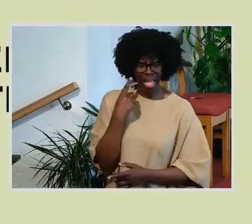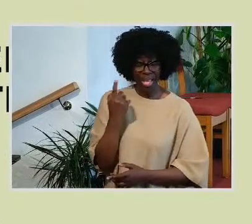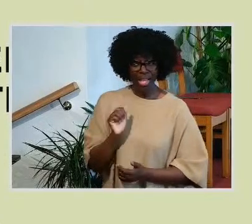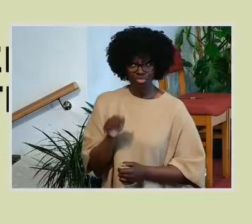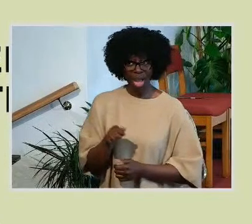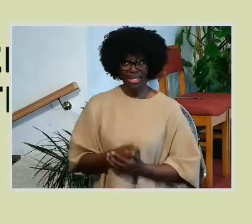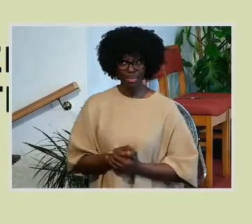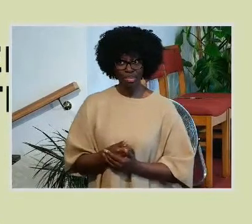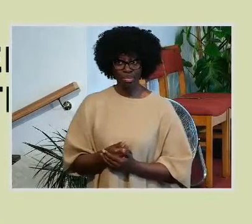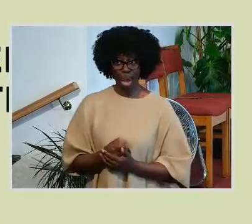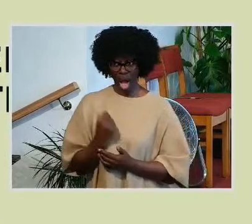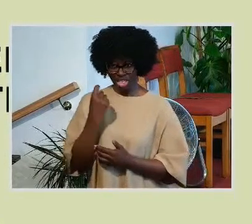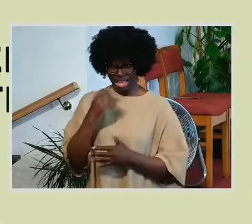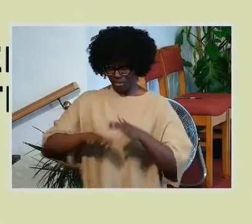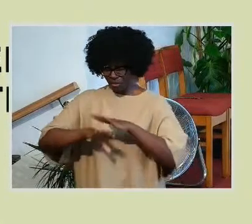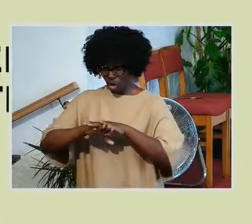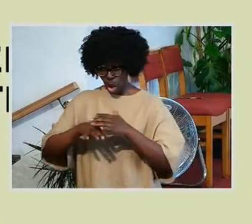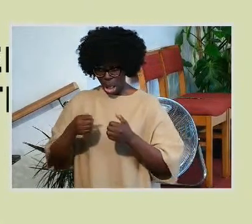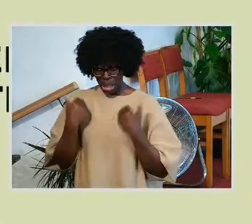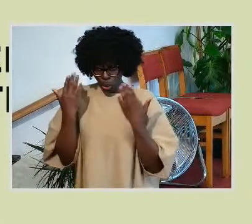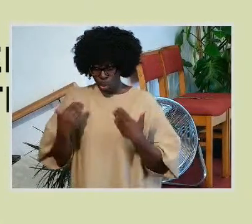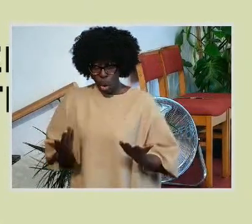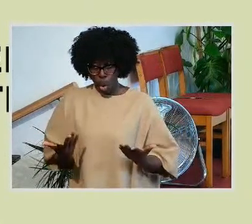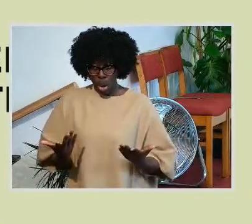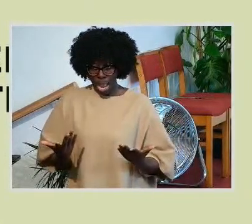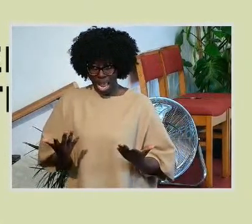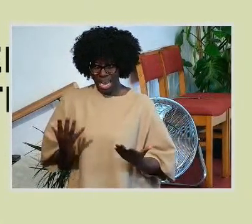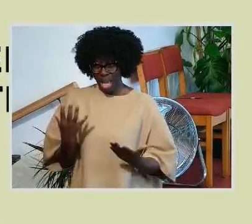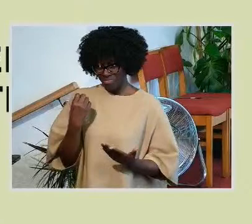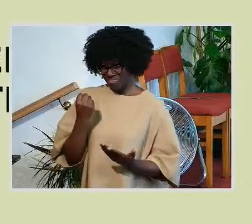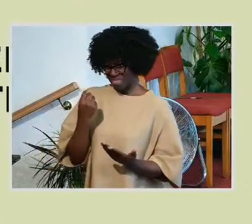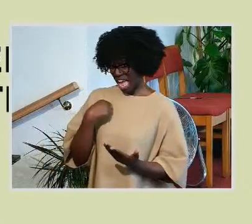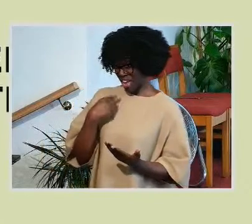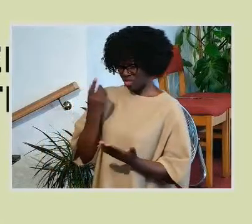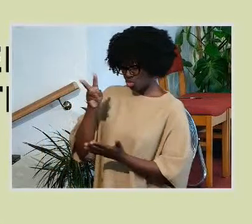mechanisms and why off the top of my head. I'd need to look at it.